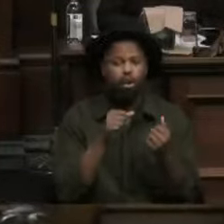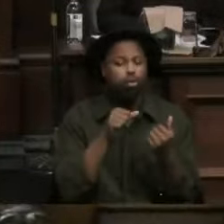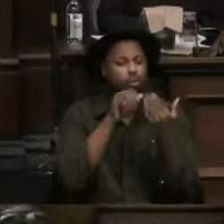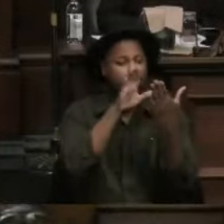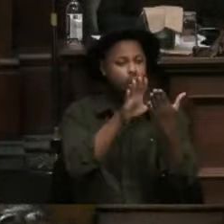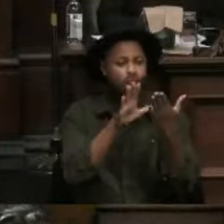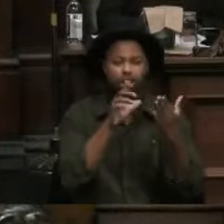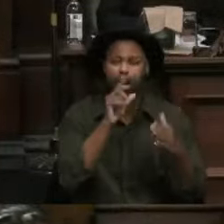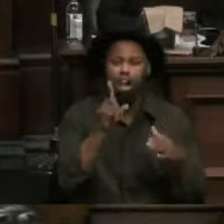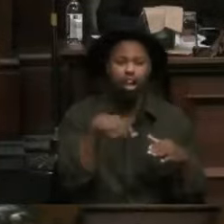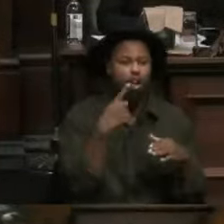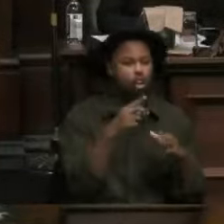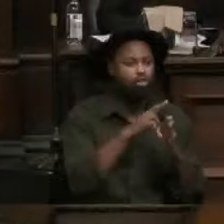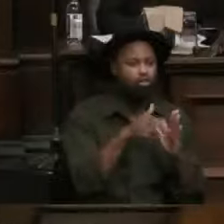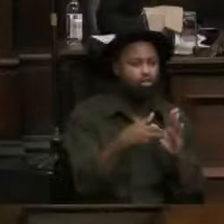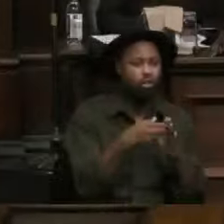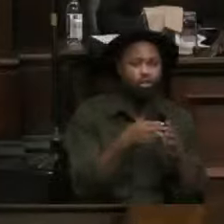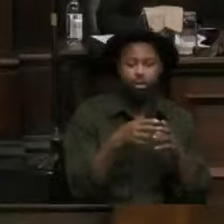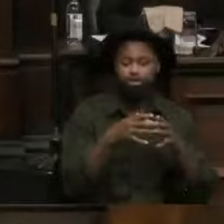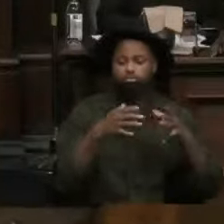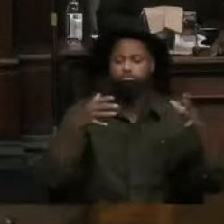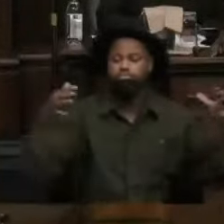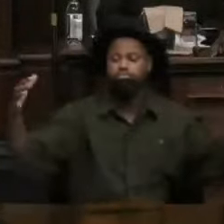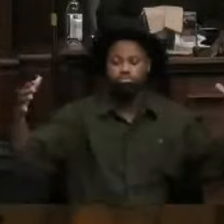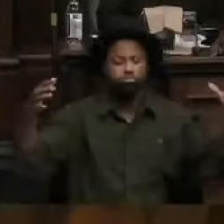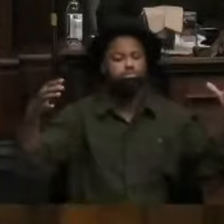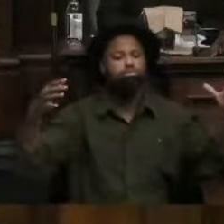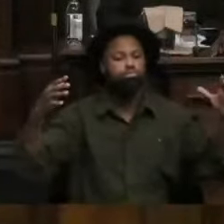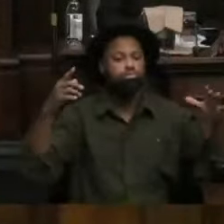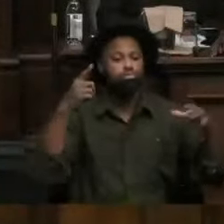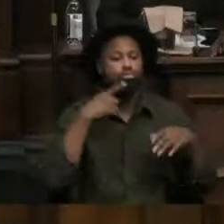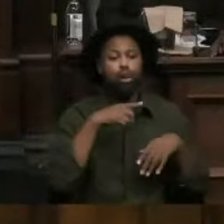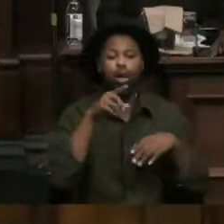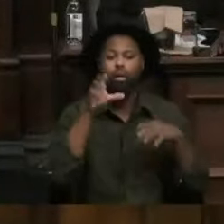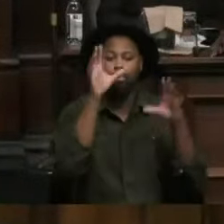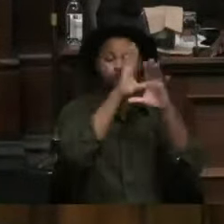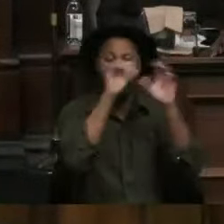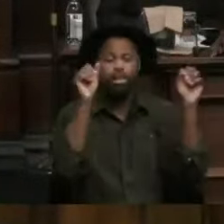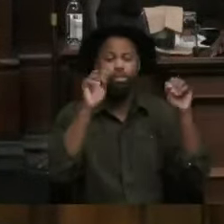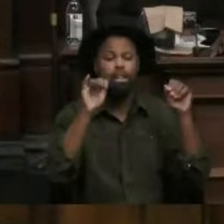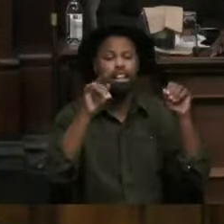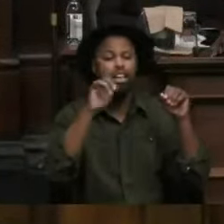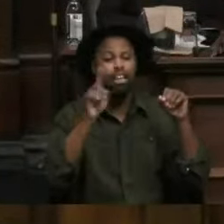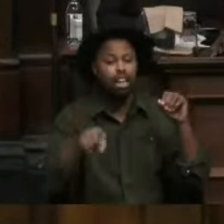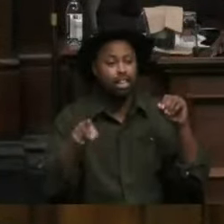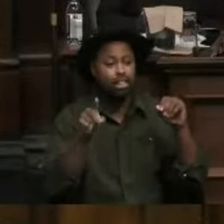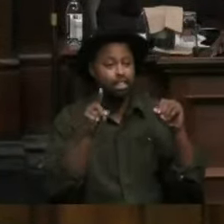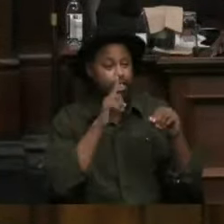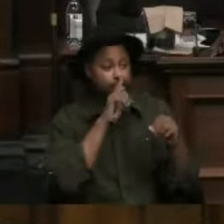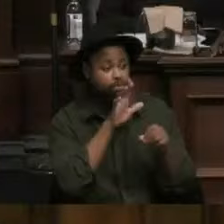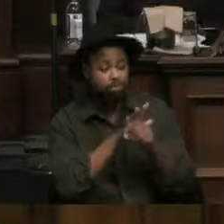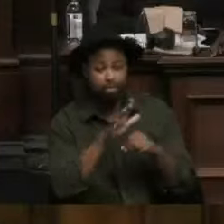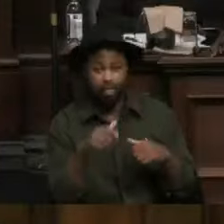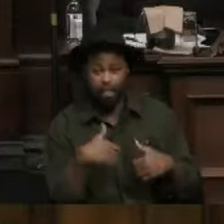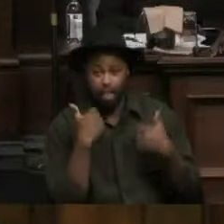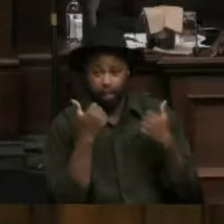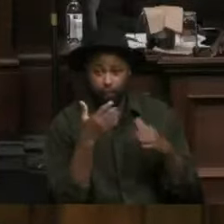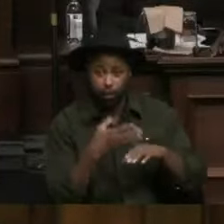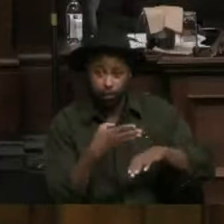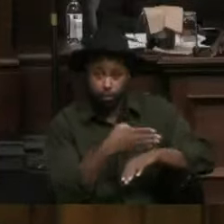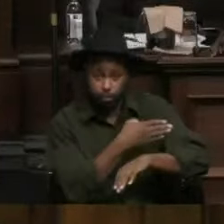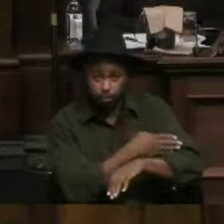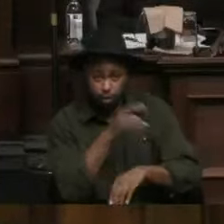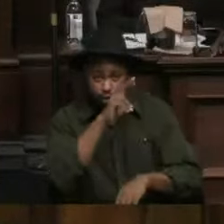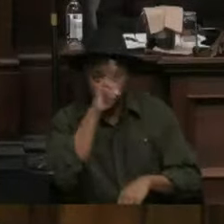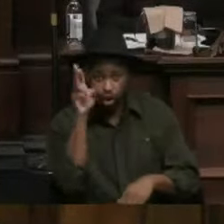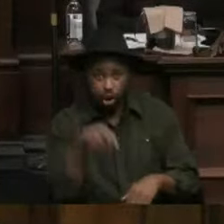government. As a top executive in a Bureau of American Action lead, President Melendez devotes his life to bettering